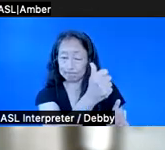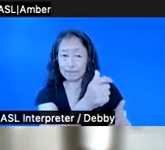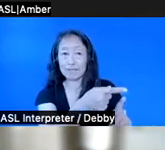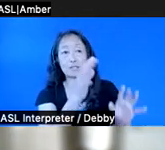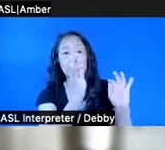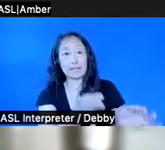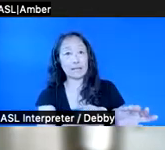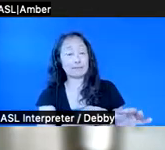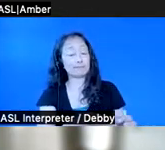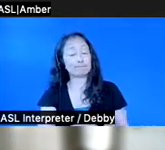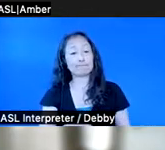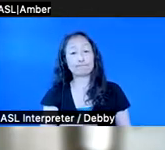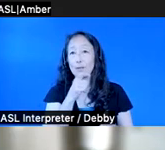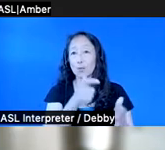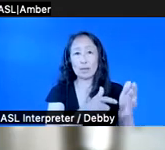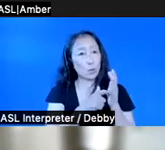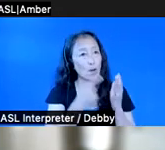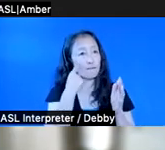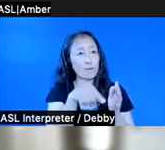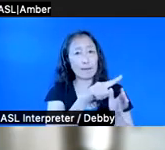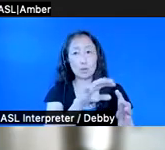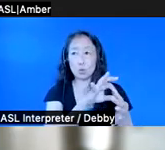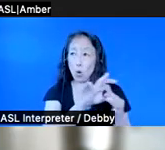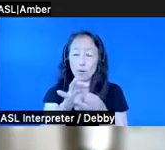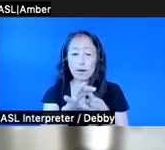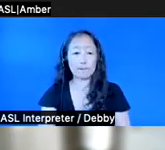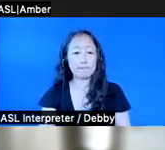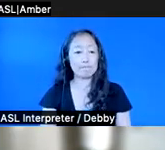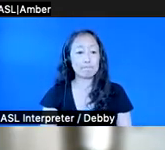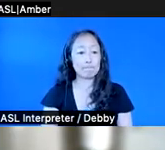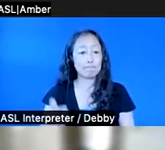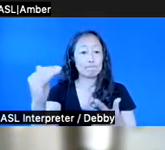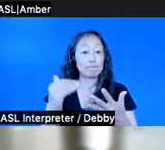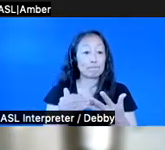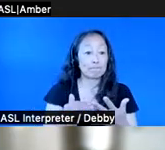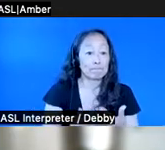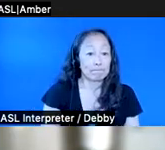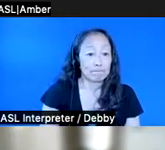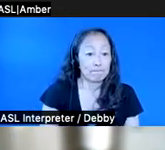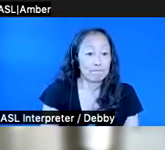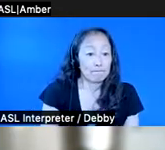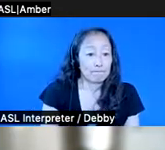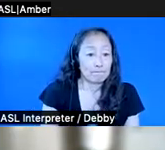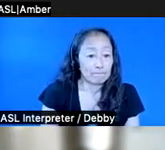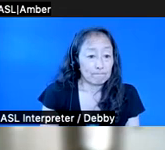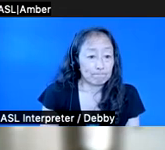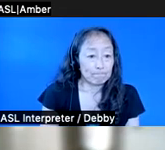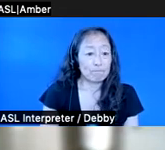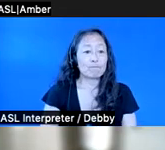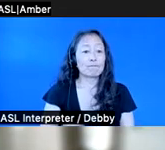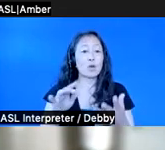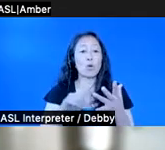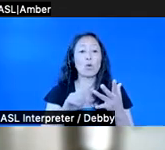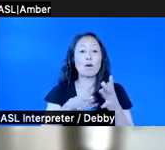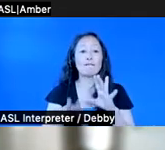Find practitioners that focus on the harm of the offender and not the actions, circumstances of survivors.